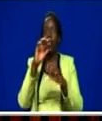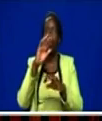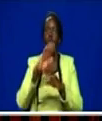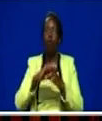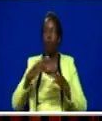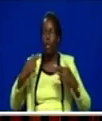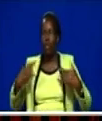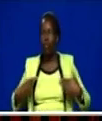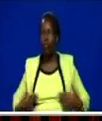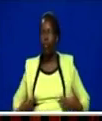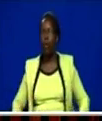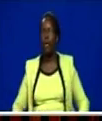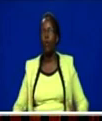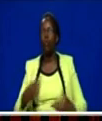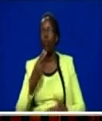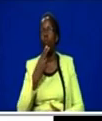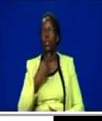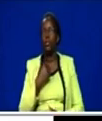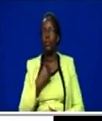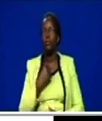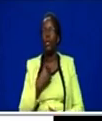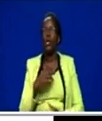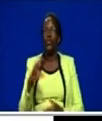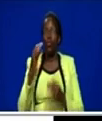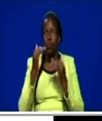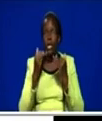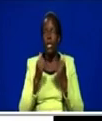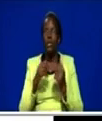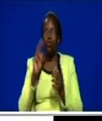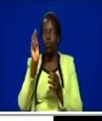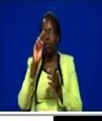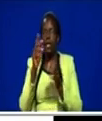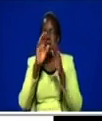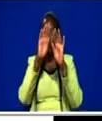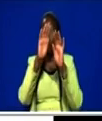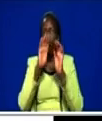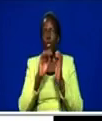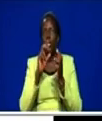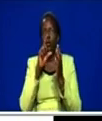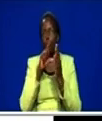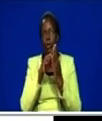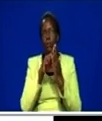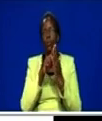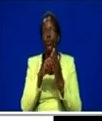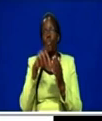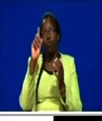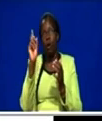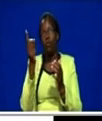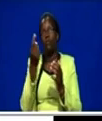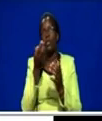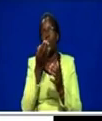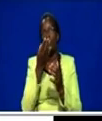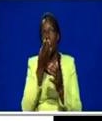So once you have known it's on human wants, we need to look at the keywords. And one of the keywords that has come up